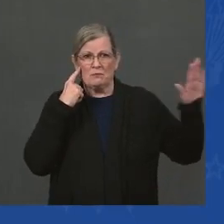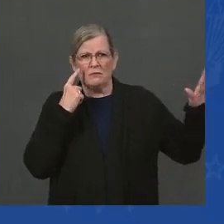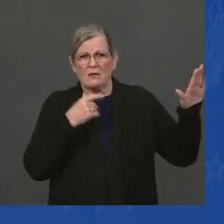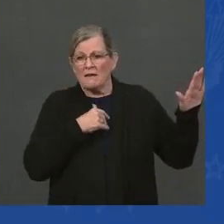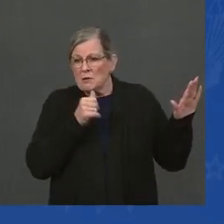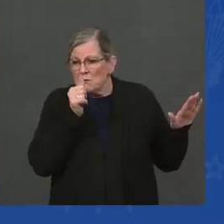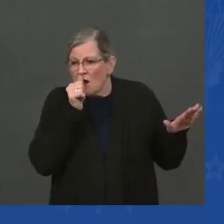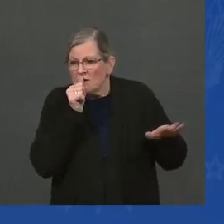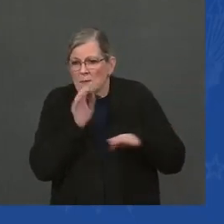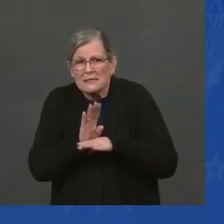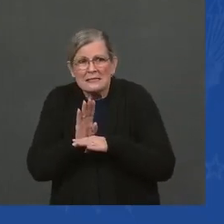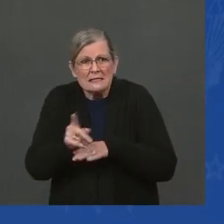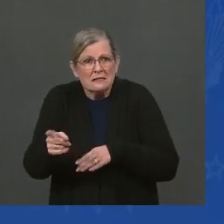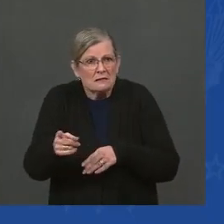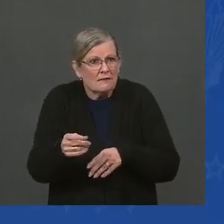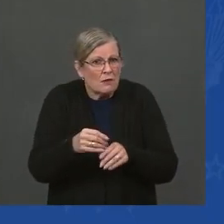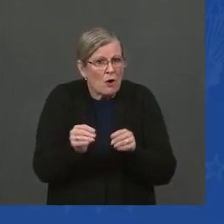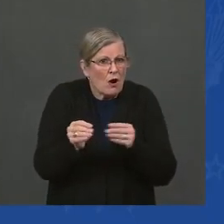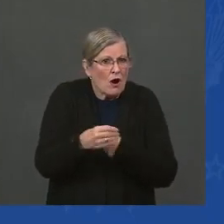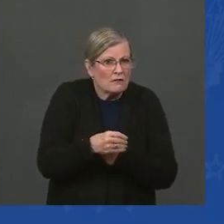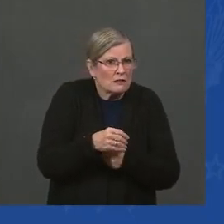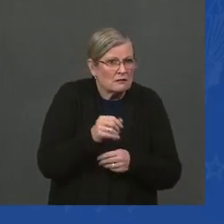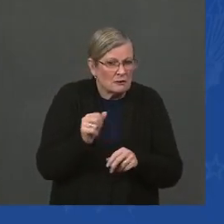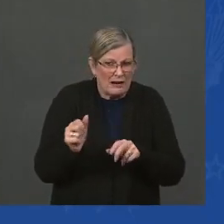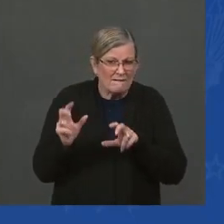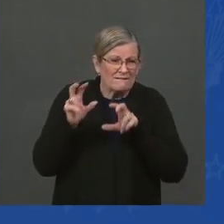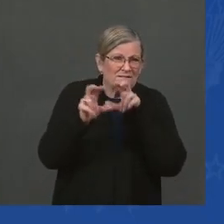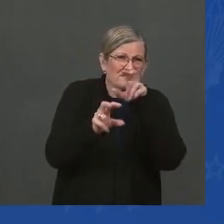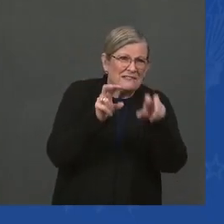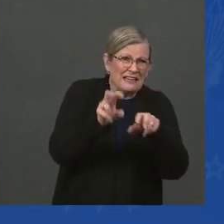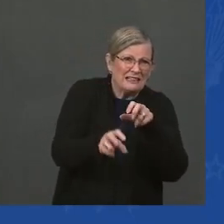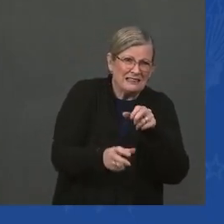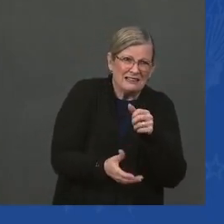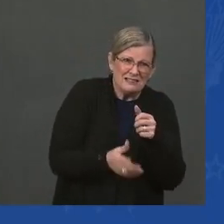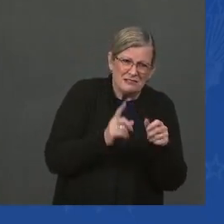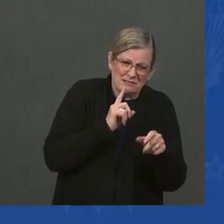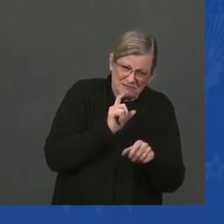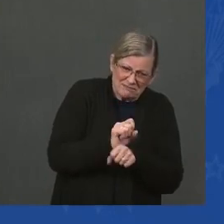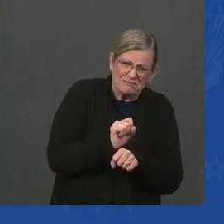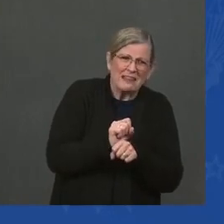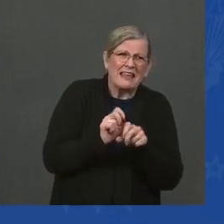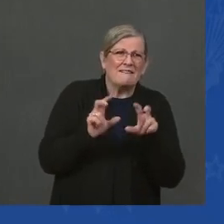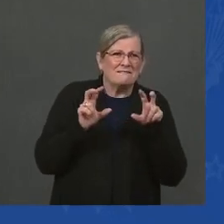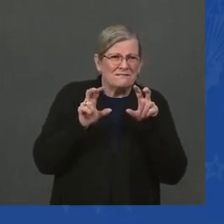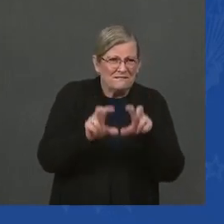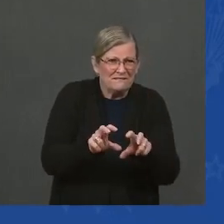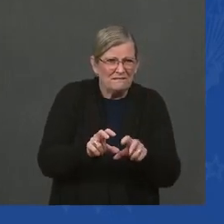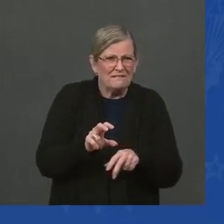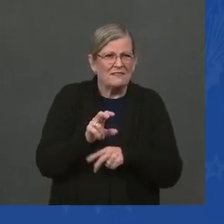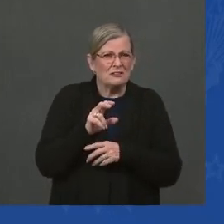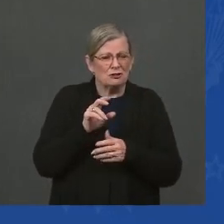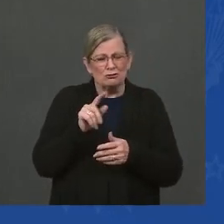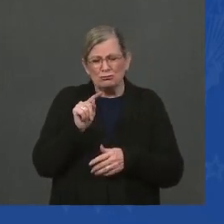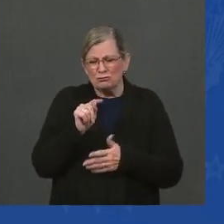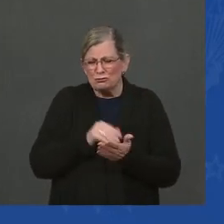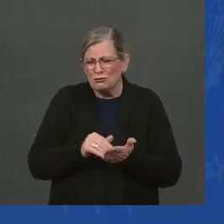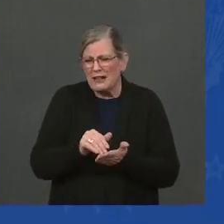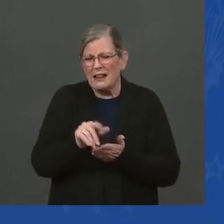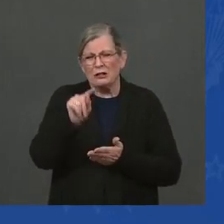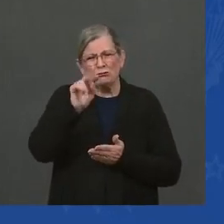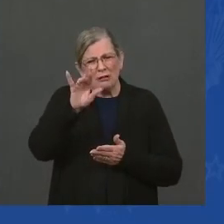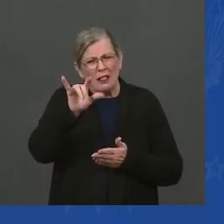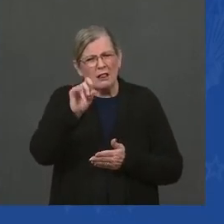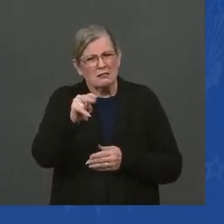about investing, literally the need to invest over trillions of dollars off the sidelines. It's